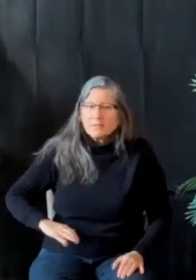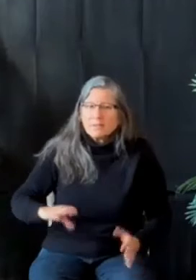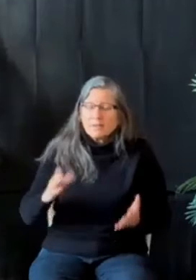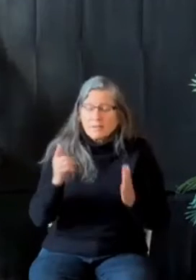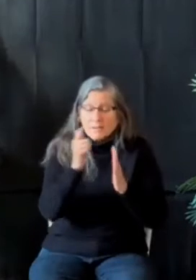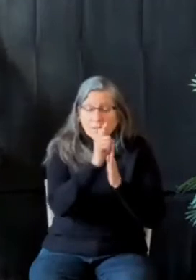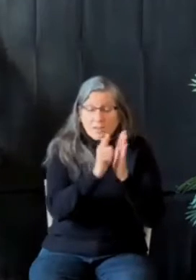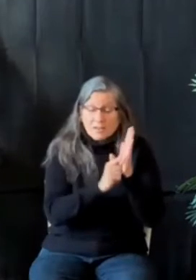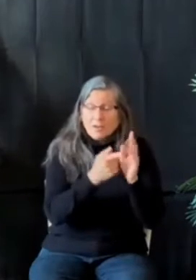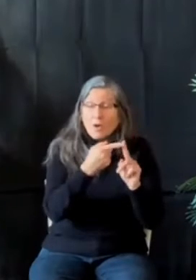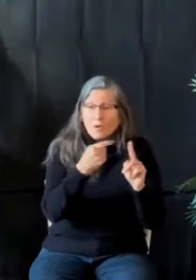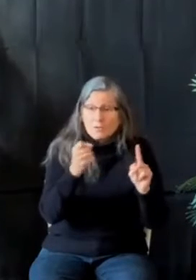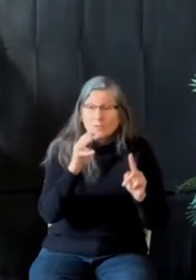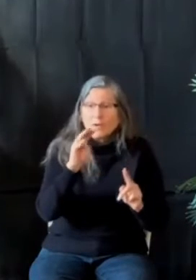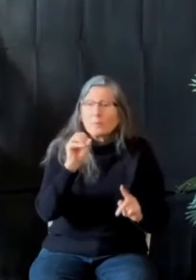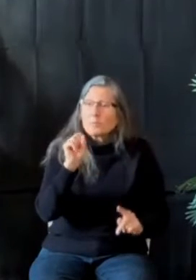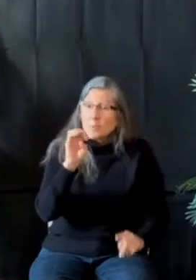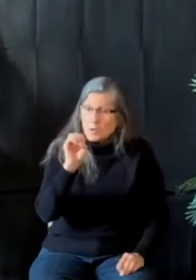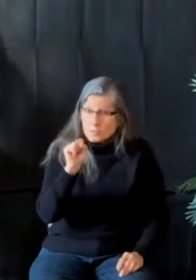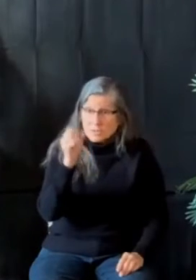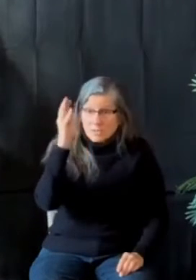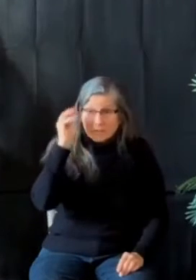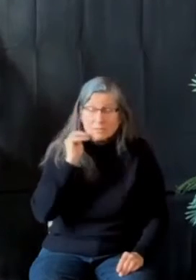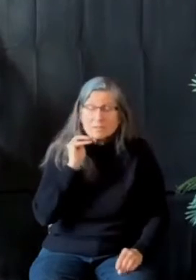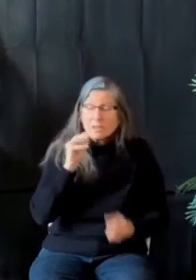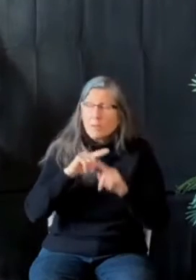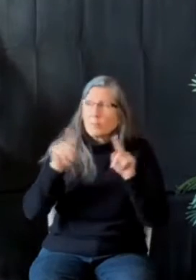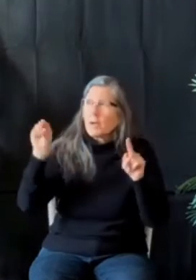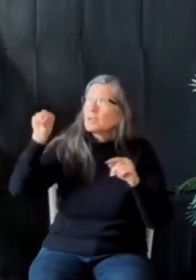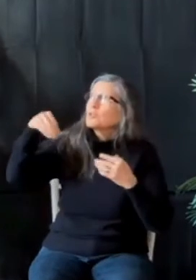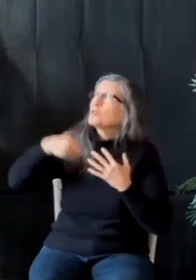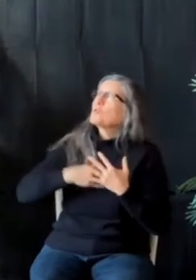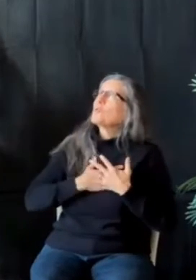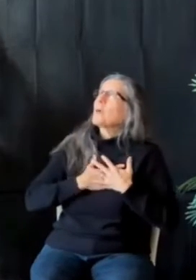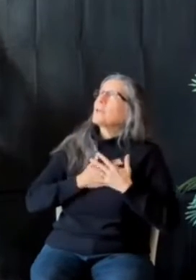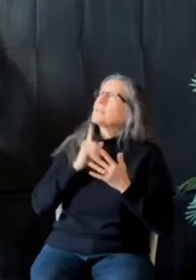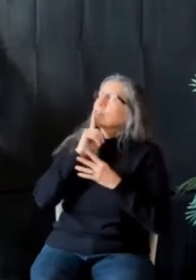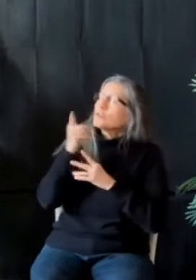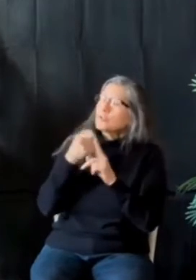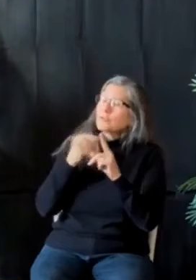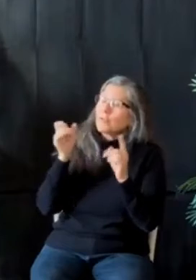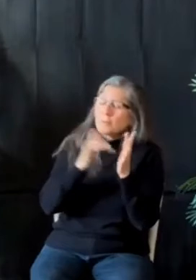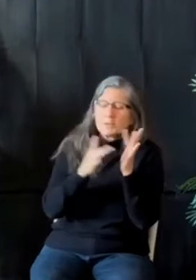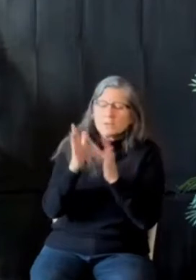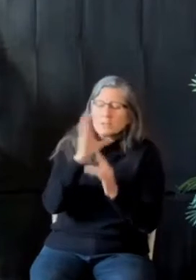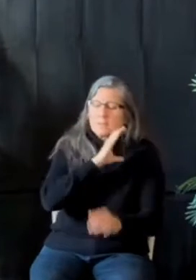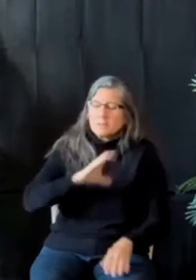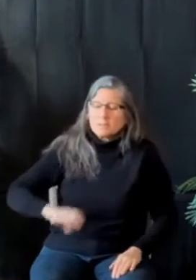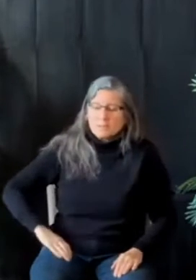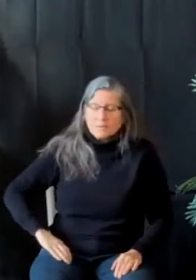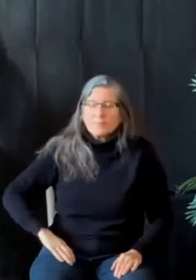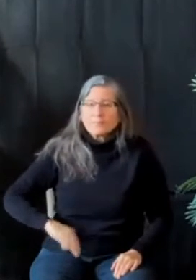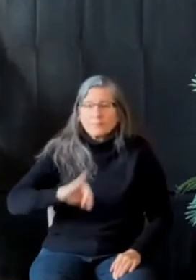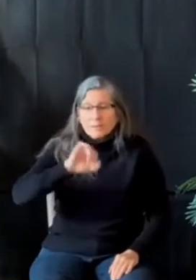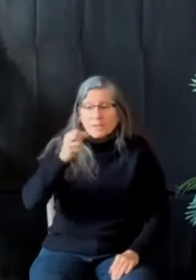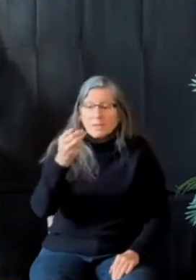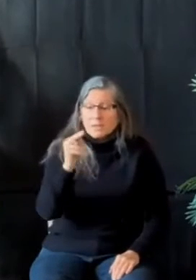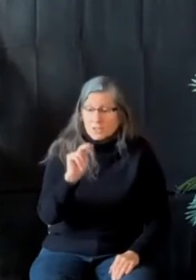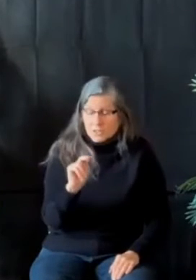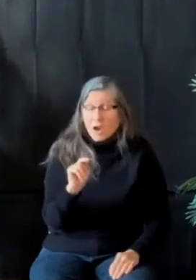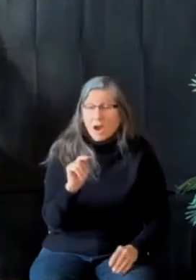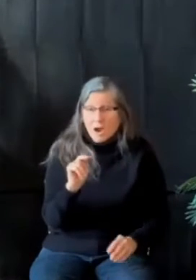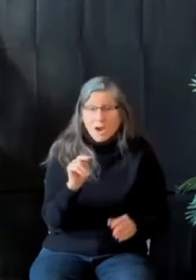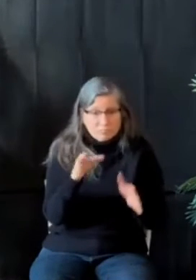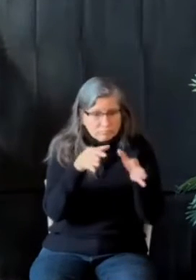The law came from Moses, but grace and truth came from Jesus Christ. And John was drawing a contrast early in the